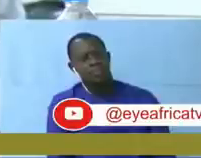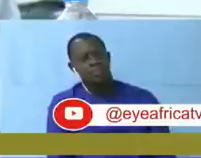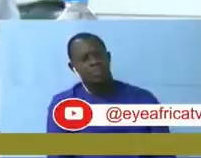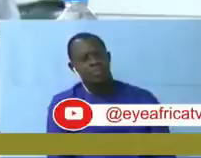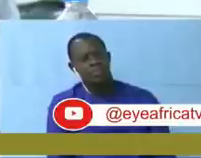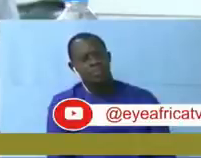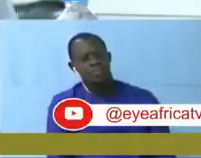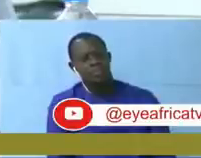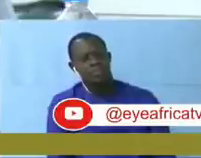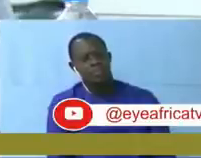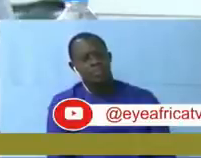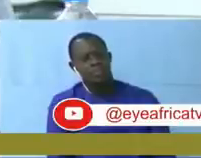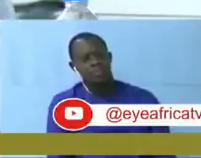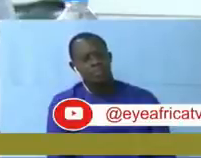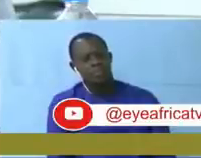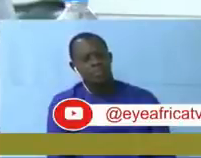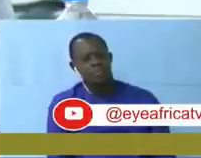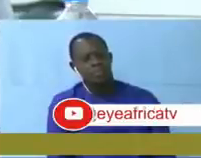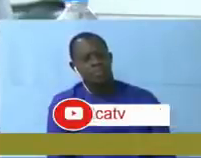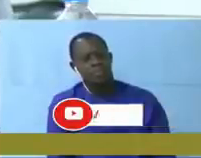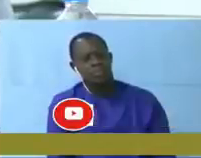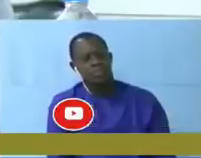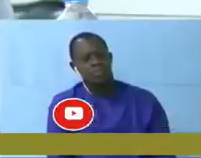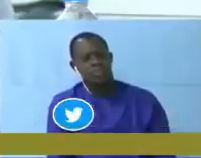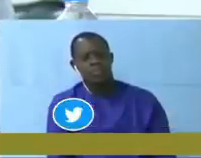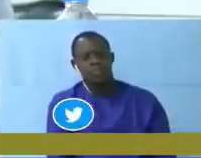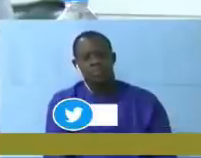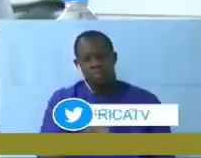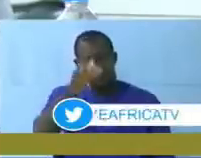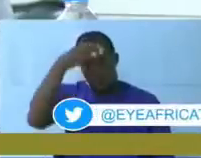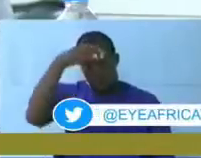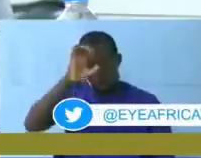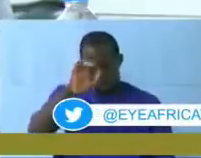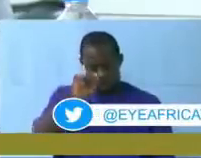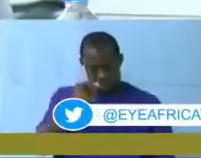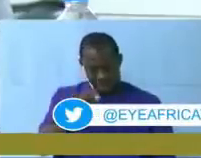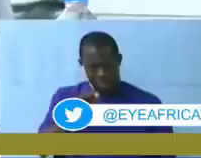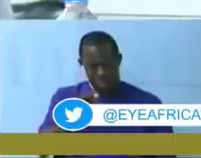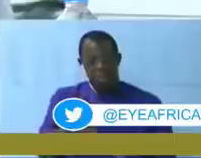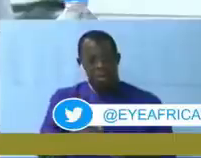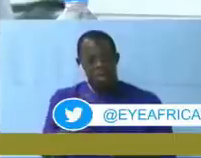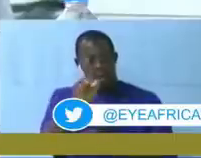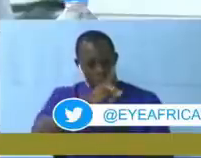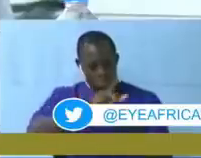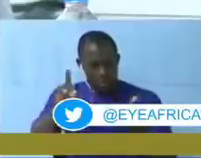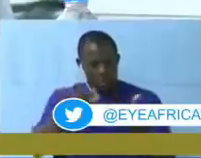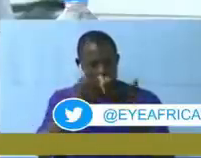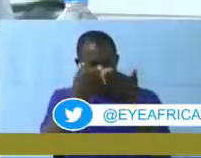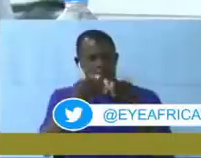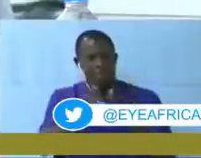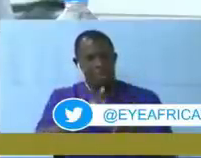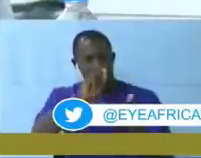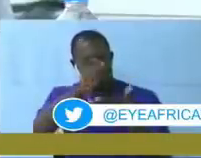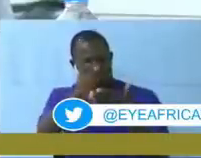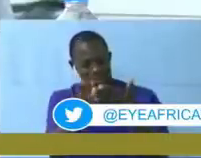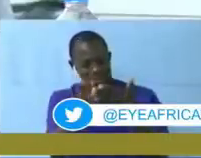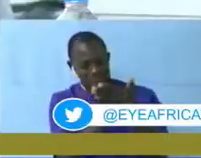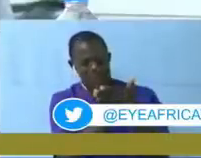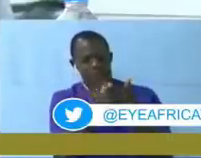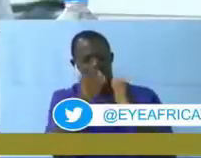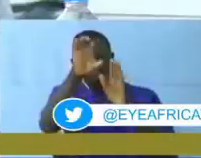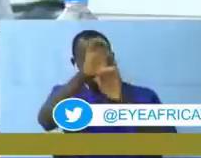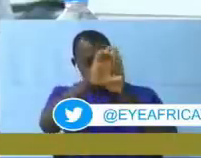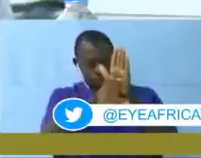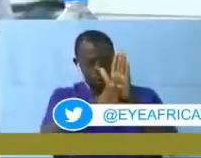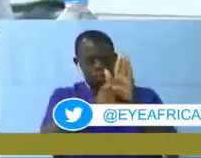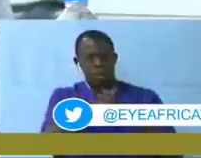The commission produced a draft constitution. Commission and a report ci lañu indi nak constitution